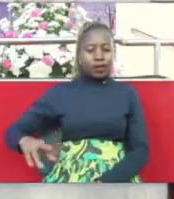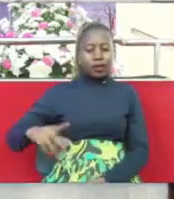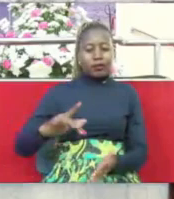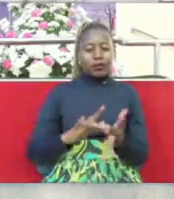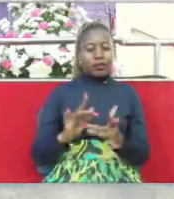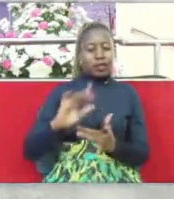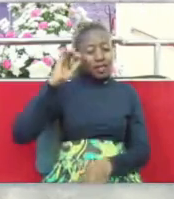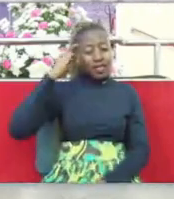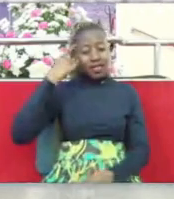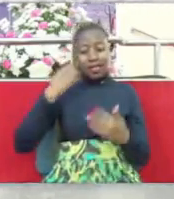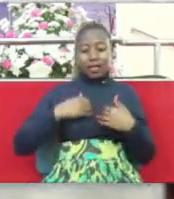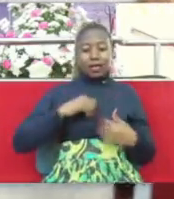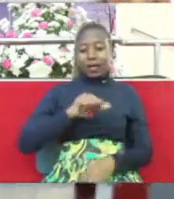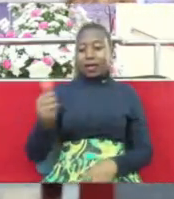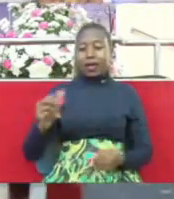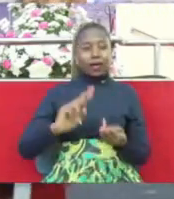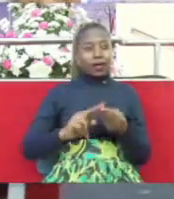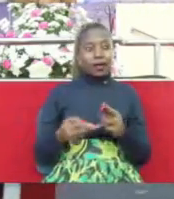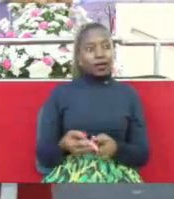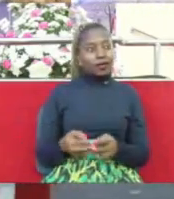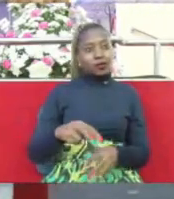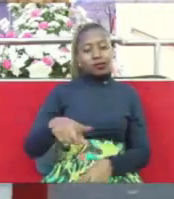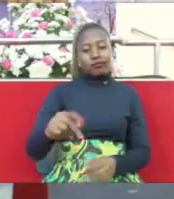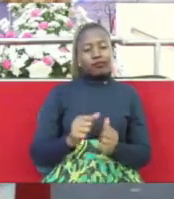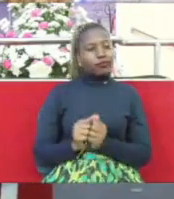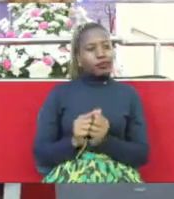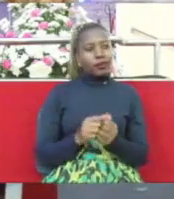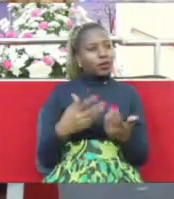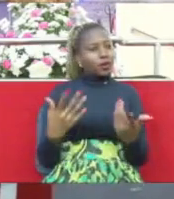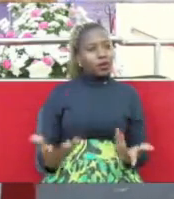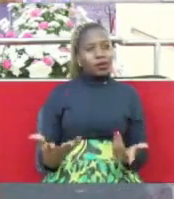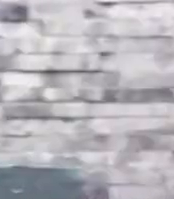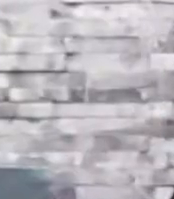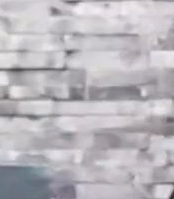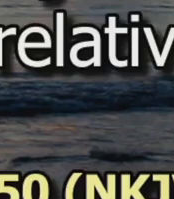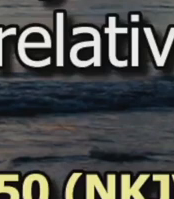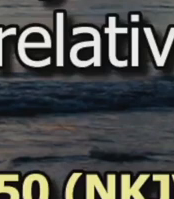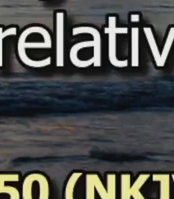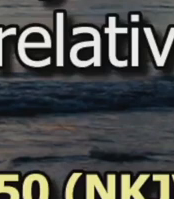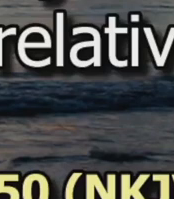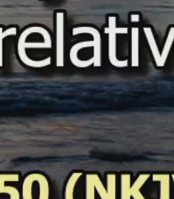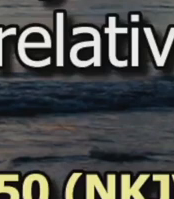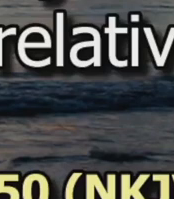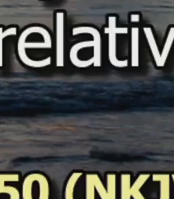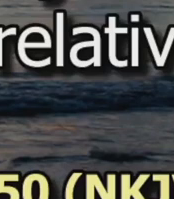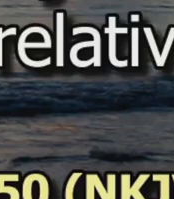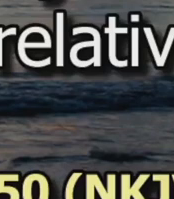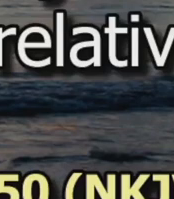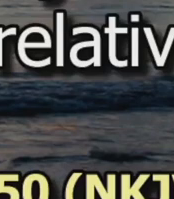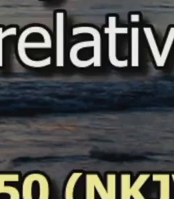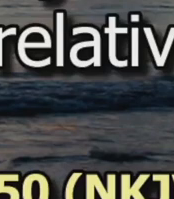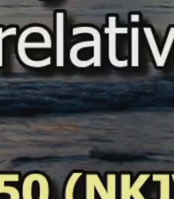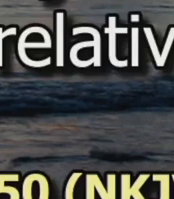him among their relatives and acquaintances. Biblia inasema kwamba walimtafuta Yesu baadhi ya jamii na marafiki na wajuanao.